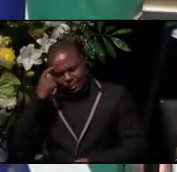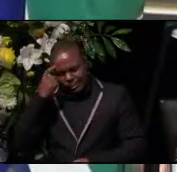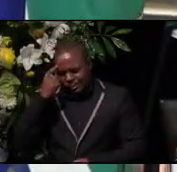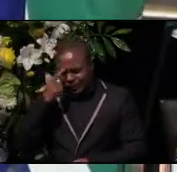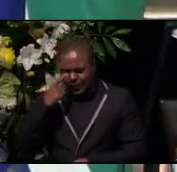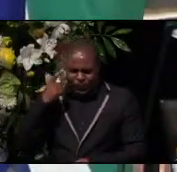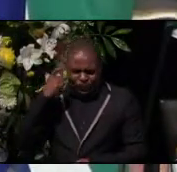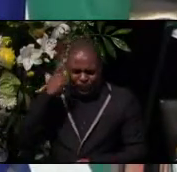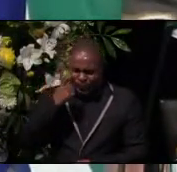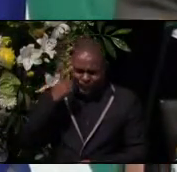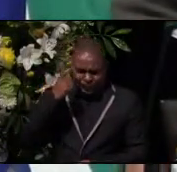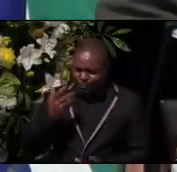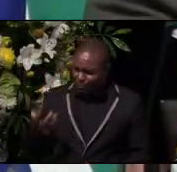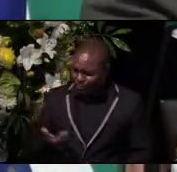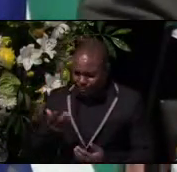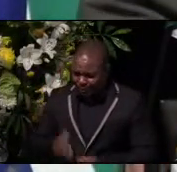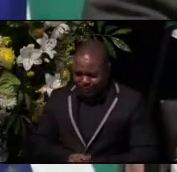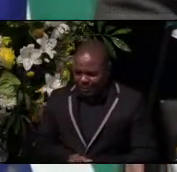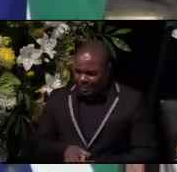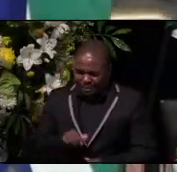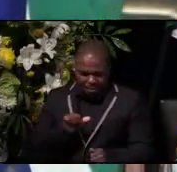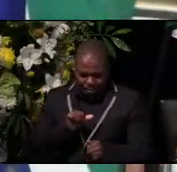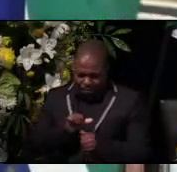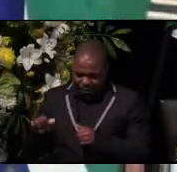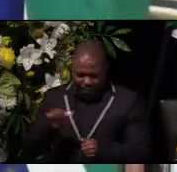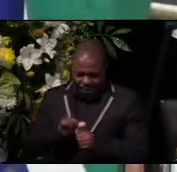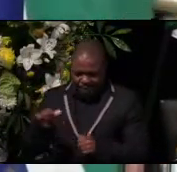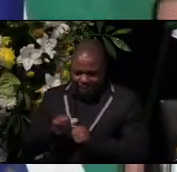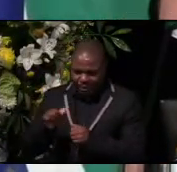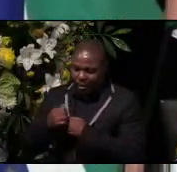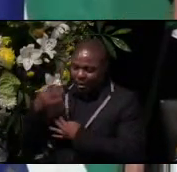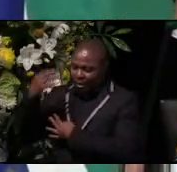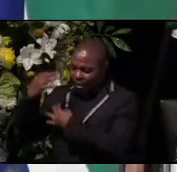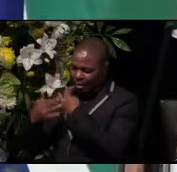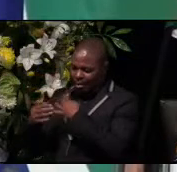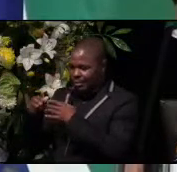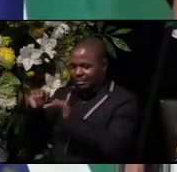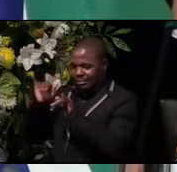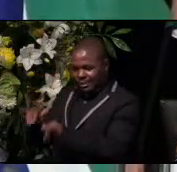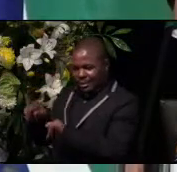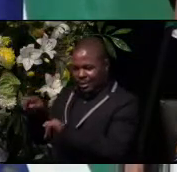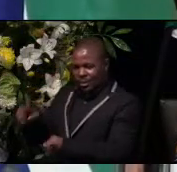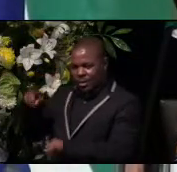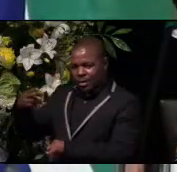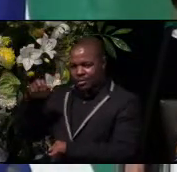wandering if it was not better under the Pharaohs